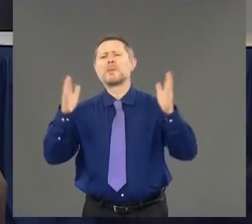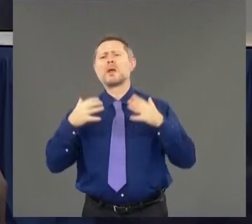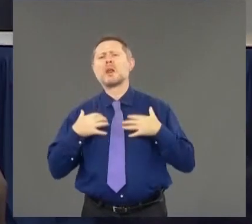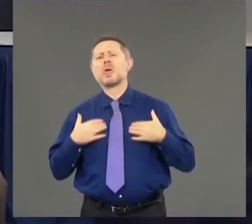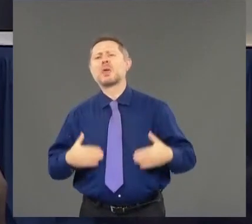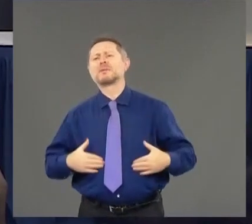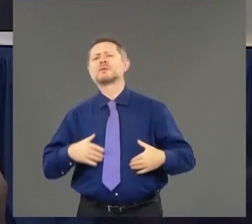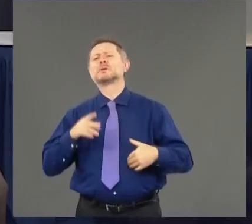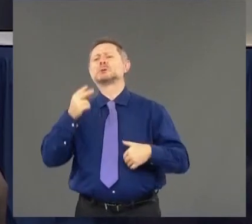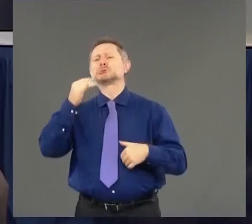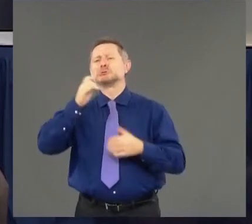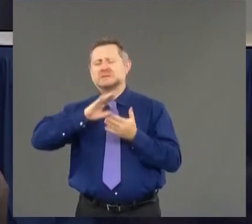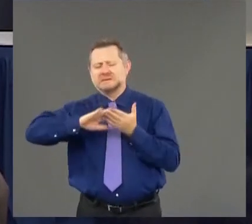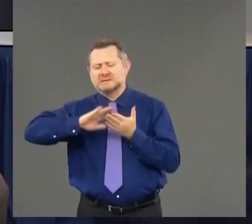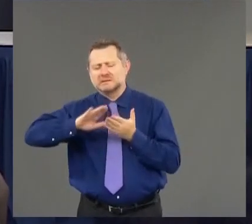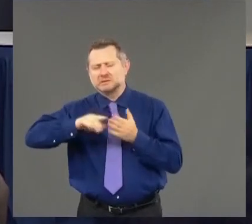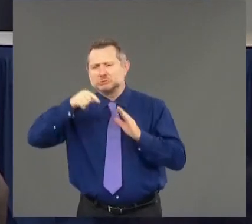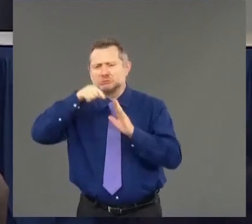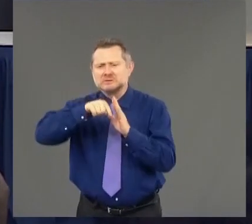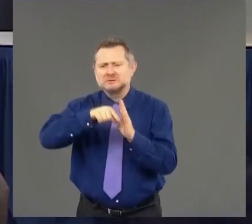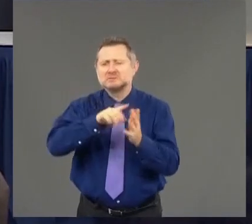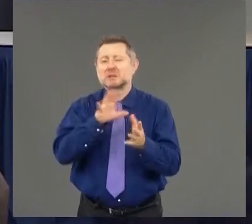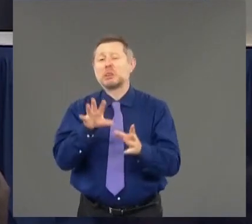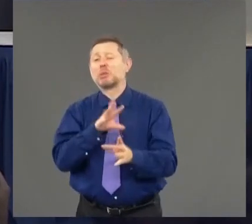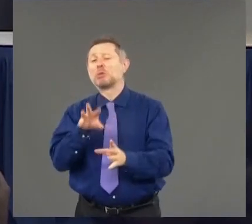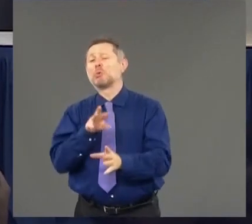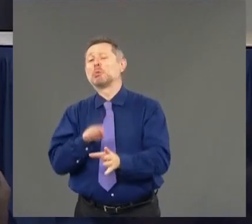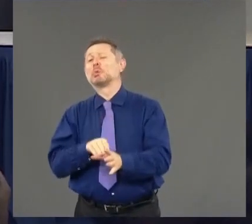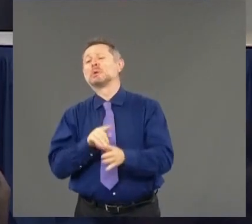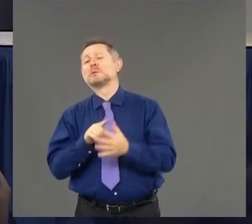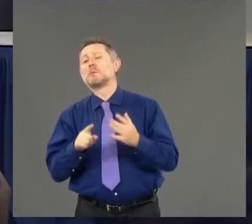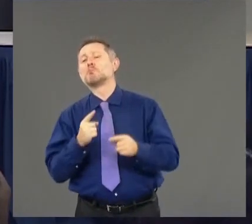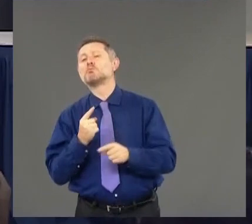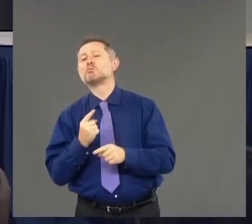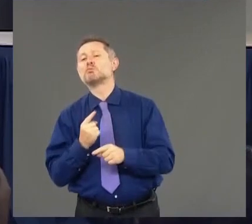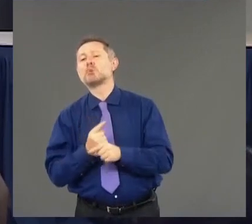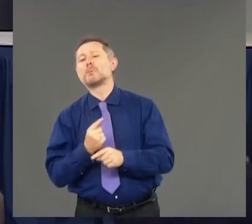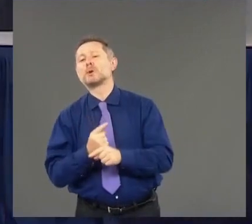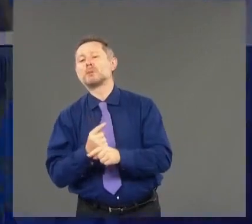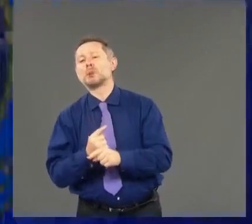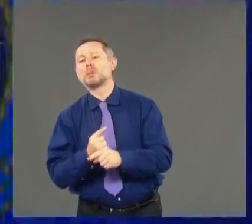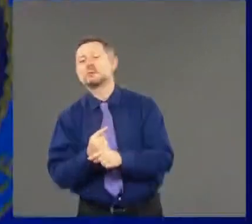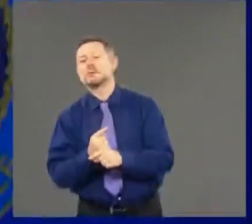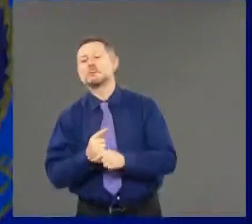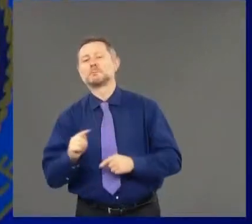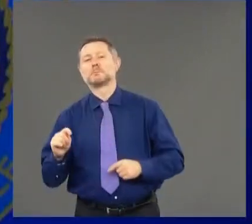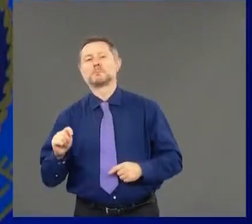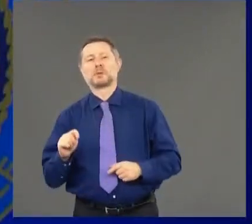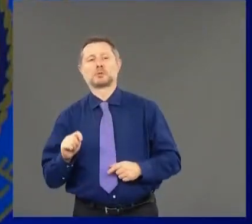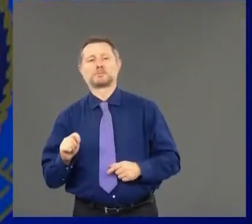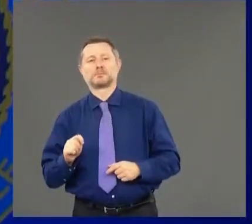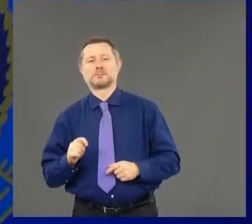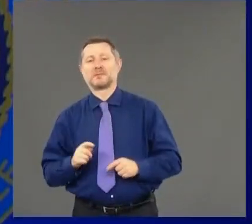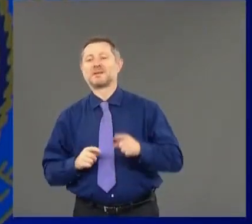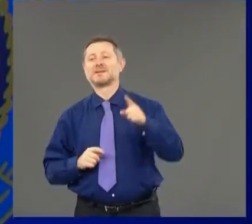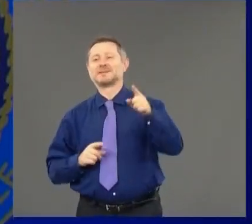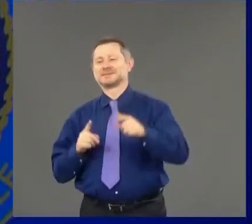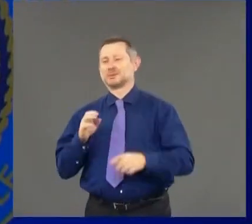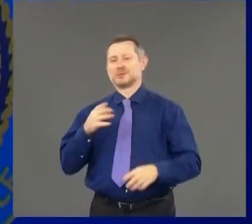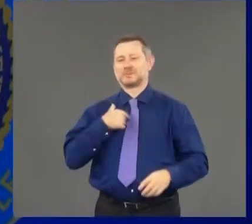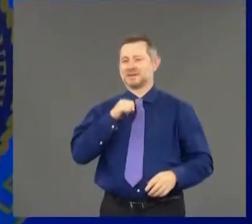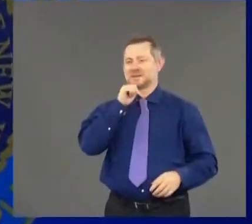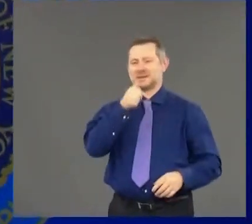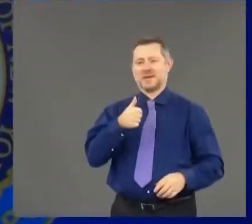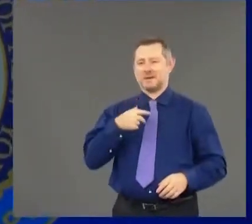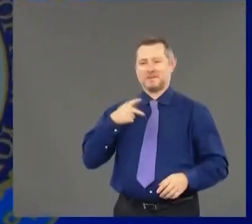issues, including appropriate facilities. Dr. Zucker. I'm not a plumber, but I will tell you a couple things.